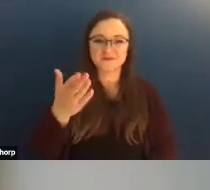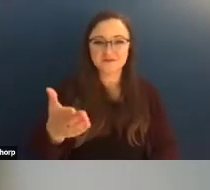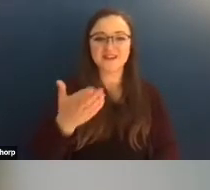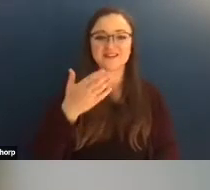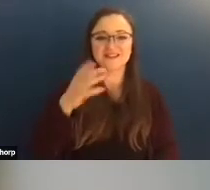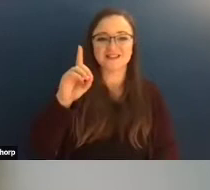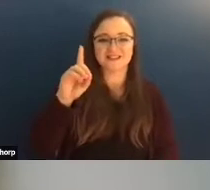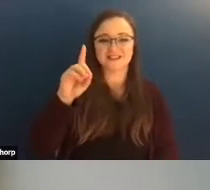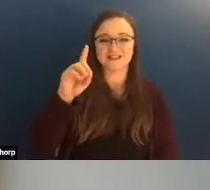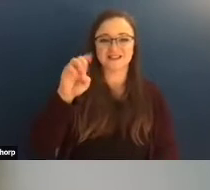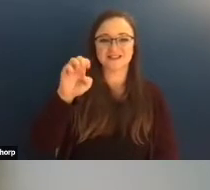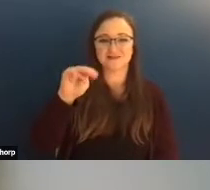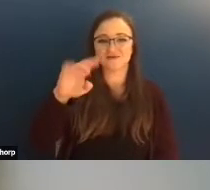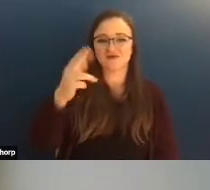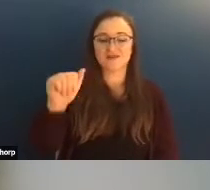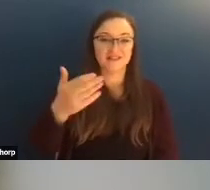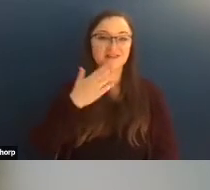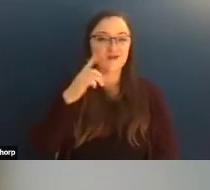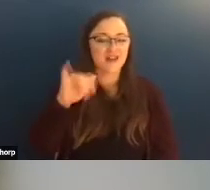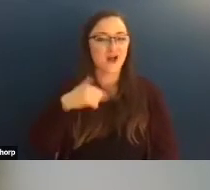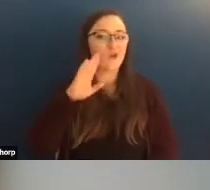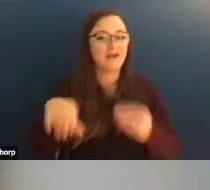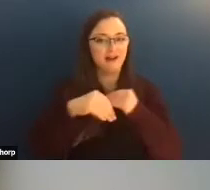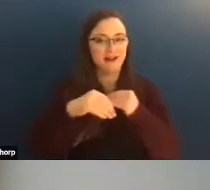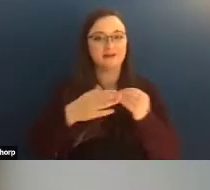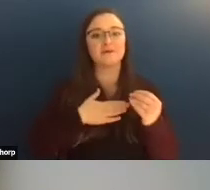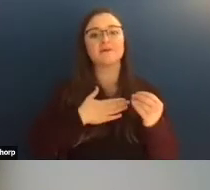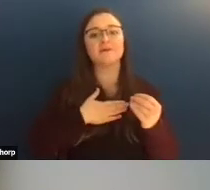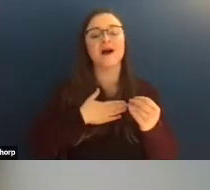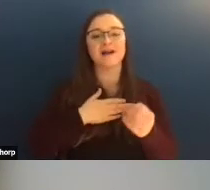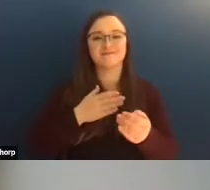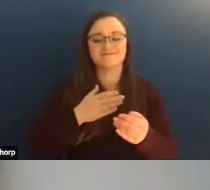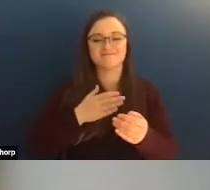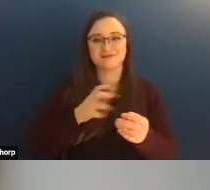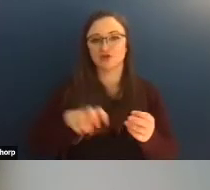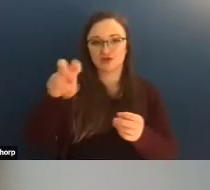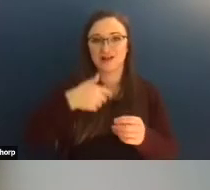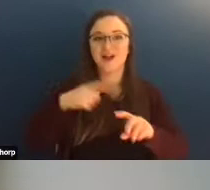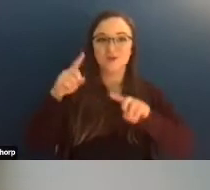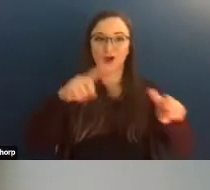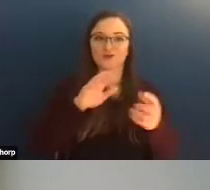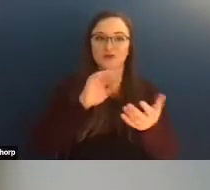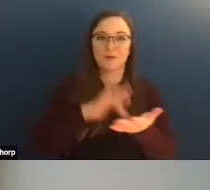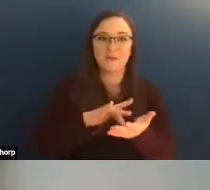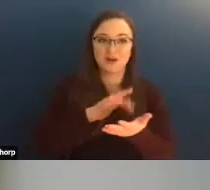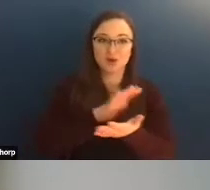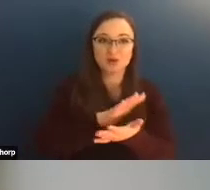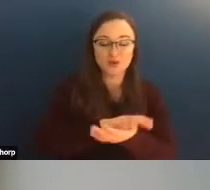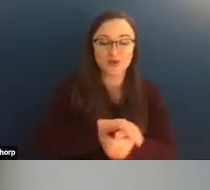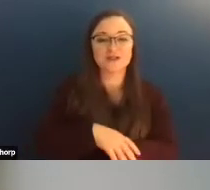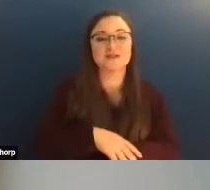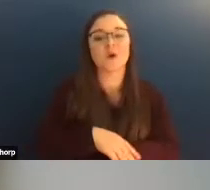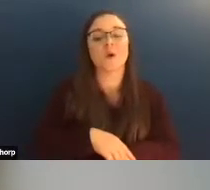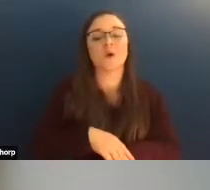So my path is I've attended medical school. And so things that I would, in addition